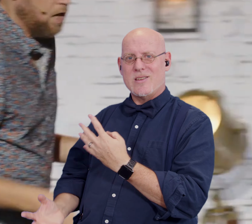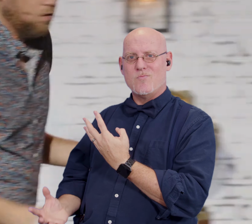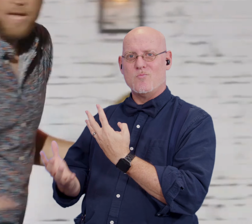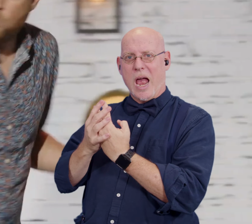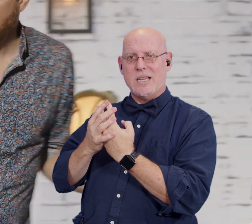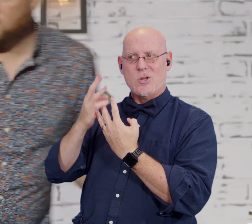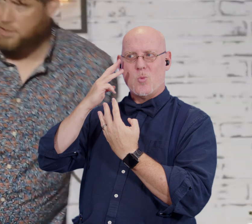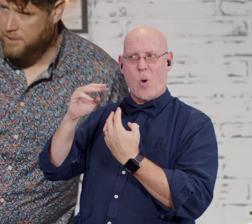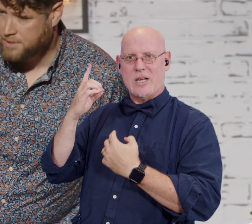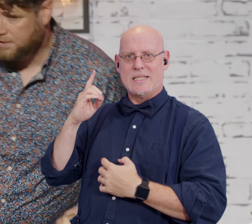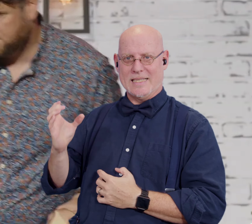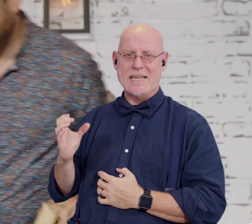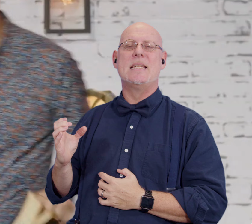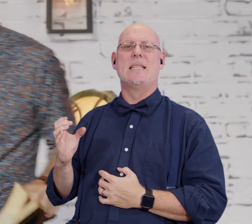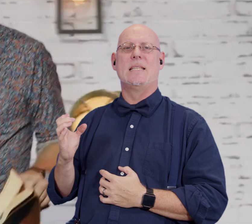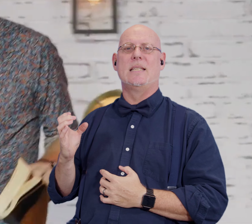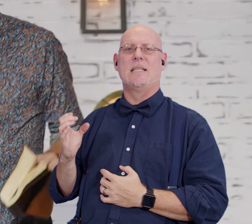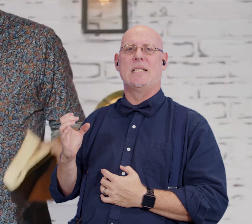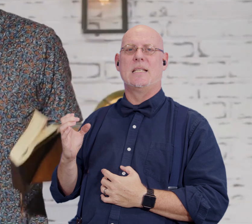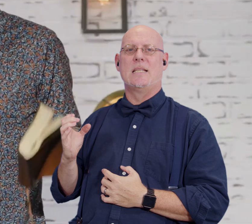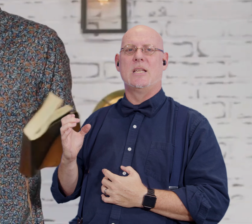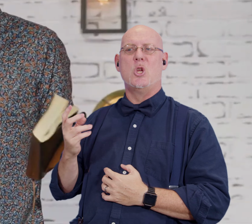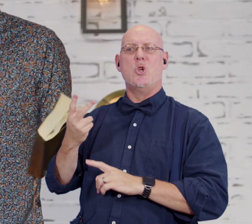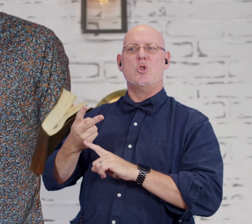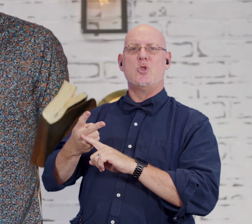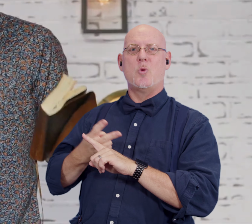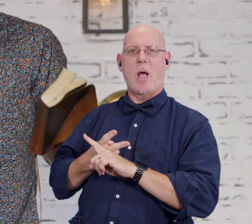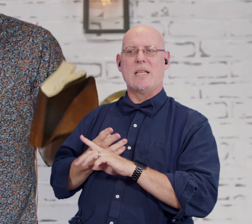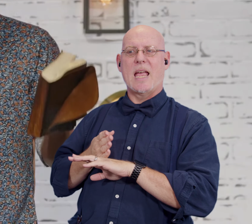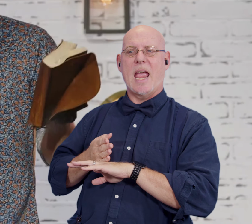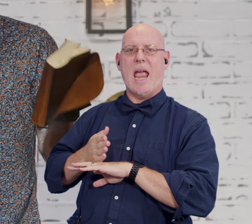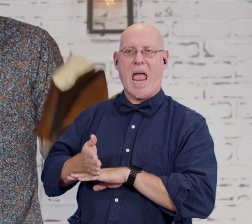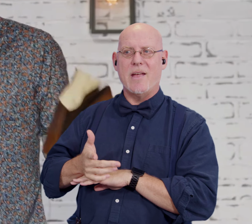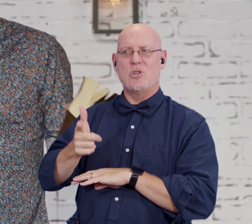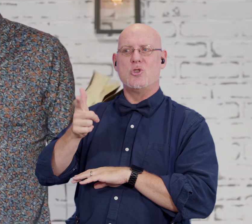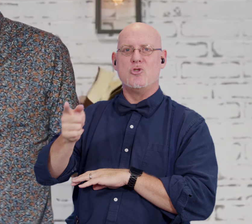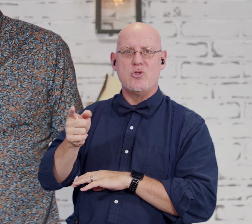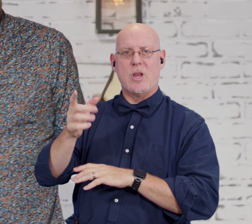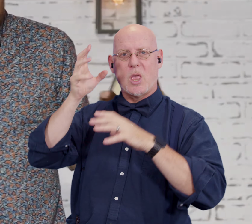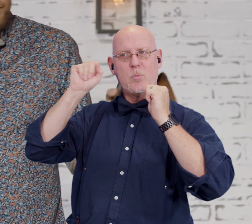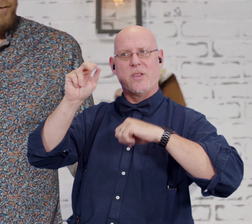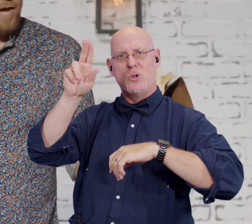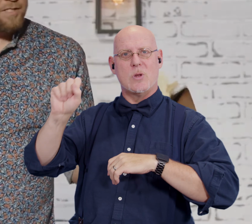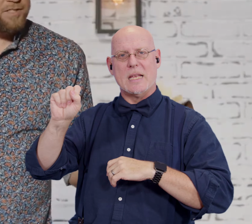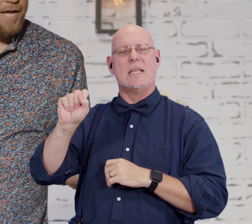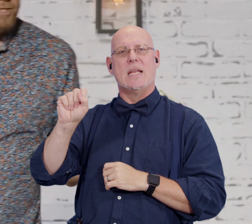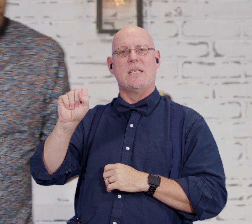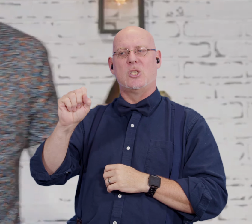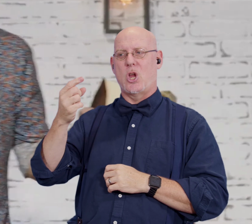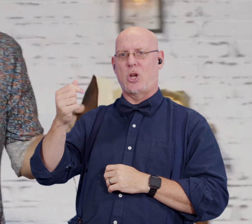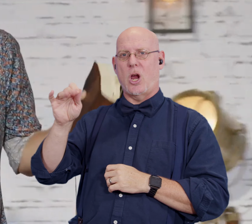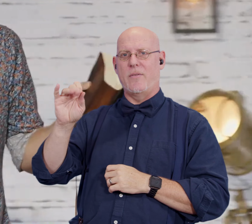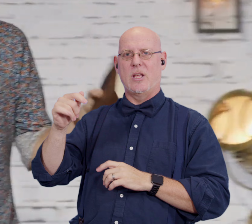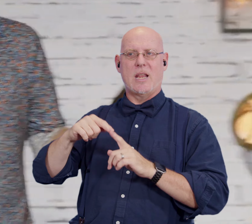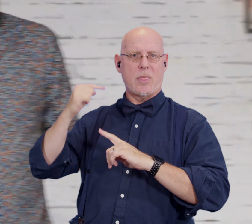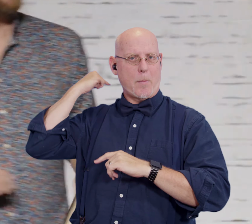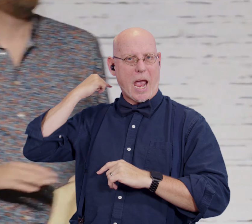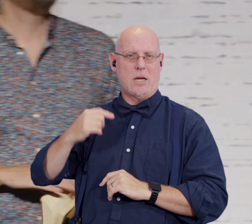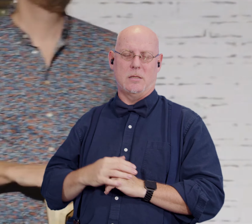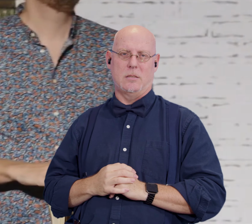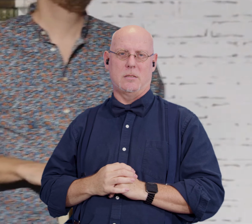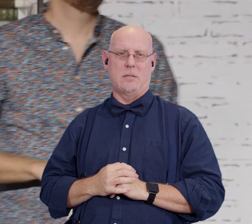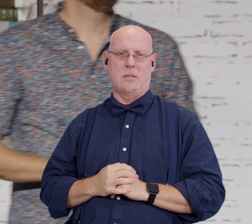prison cell in Washington, D.C., 2 months after shooting the president of the United States, Garfield, in the